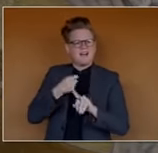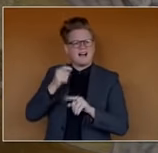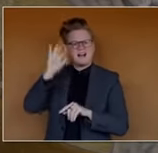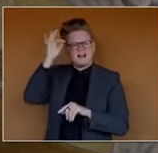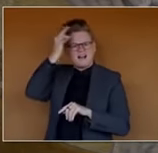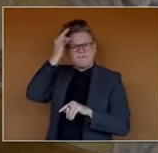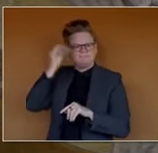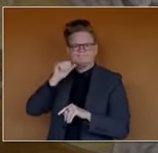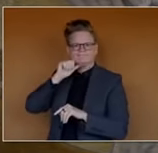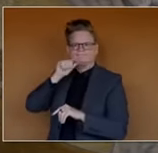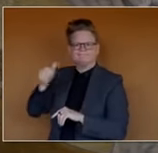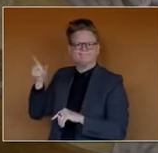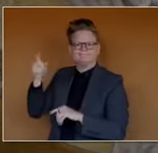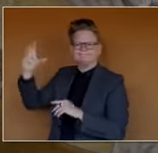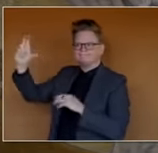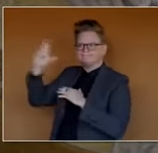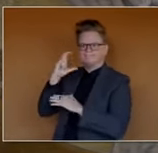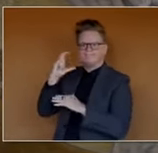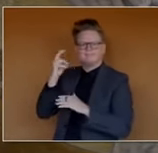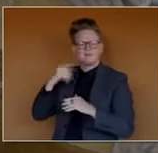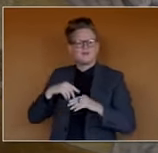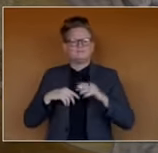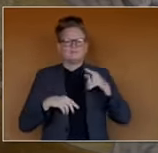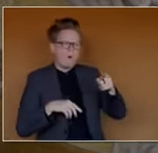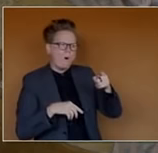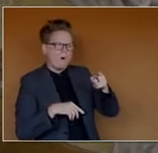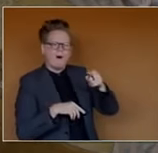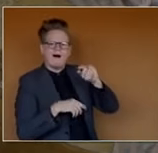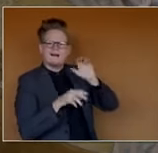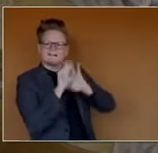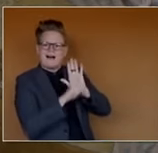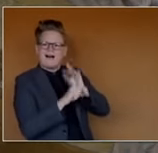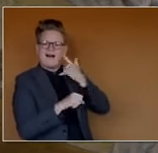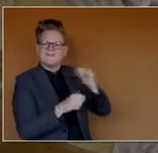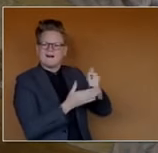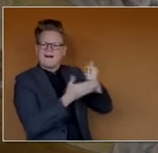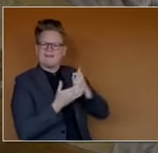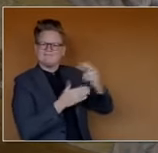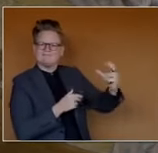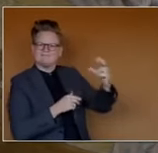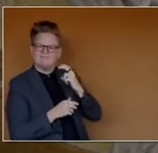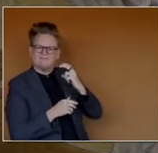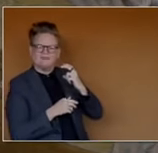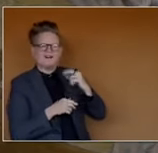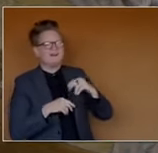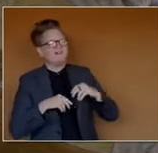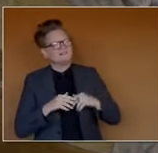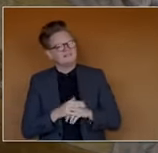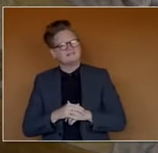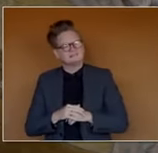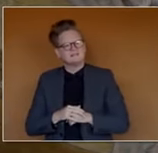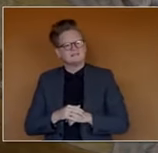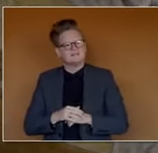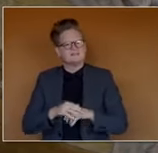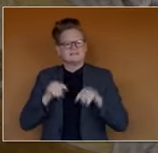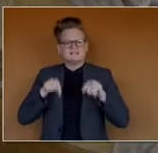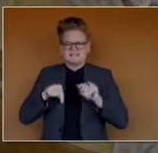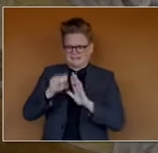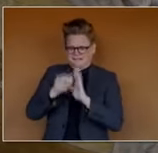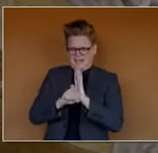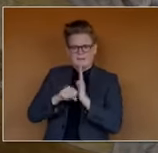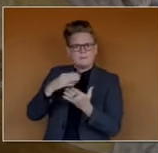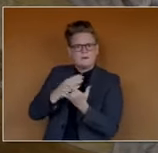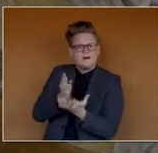of the aid that is available in this unprecedented state budget, you must file your taxes.